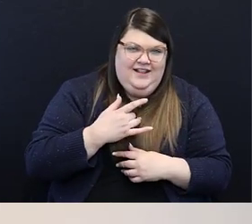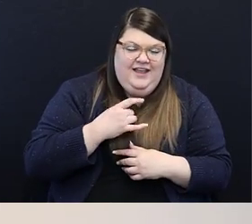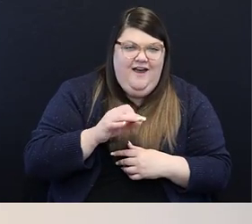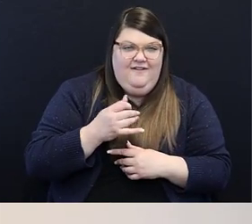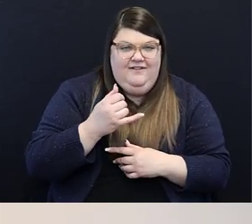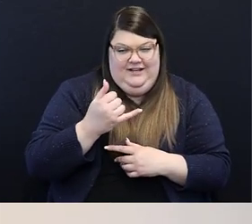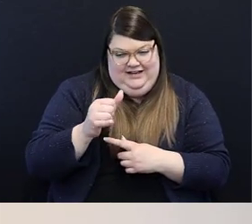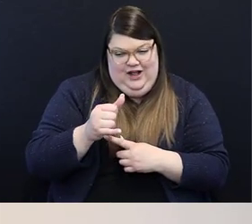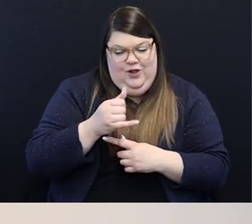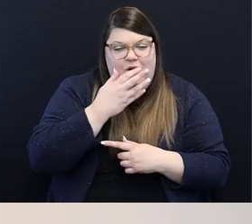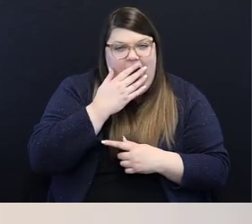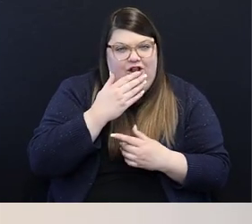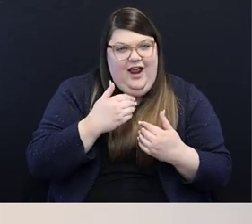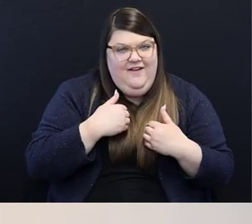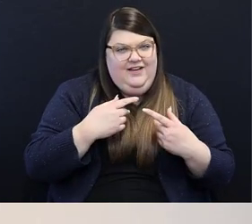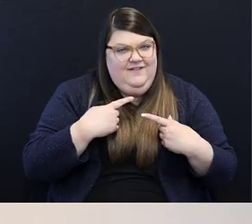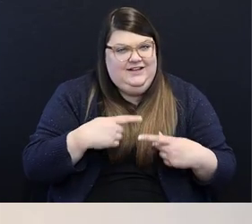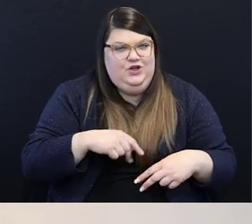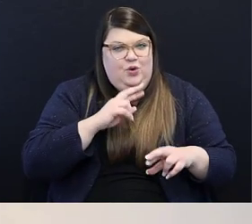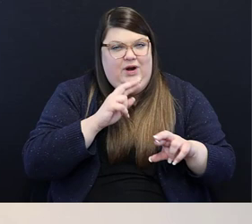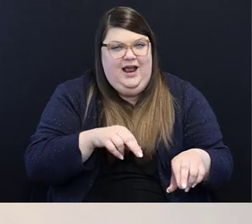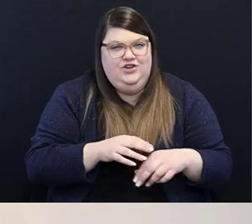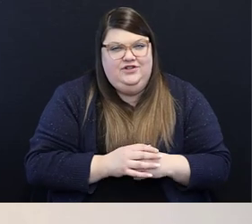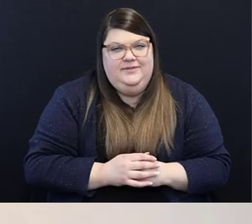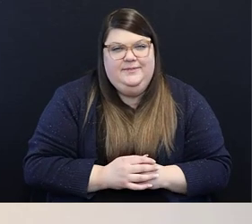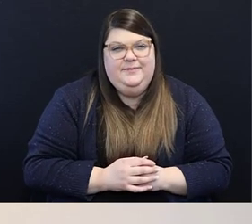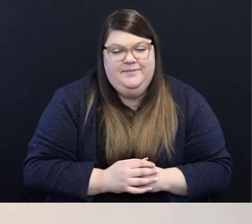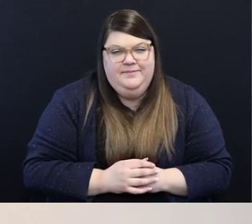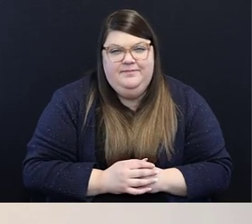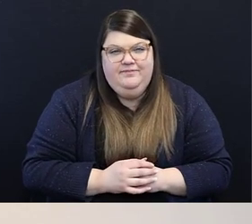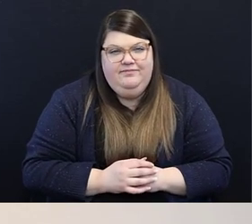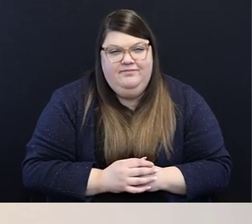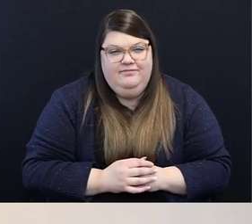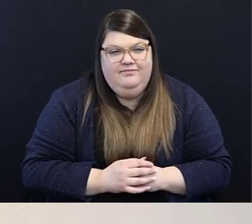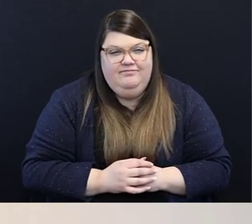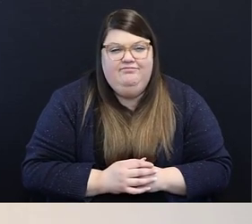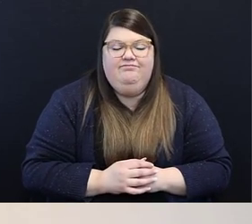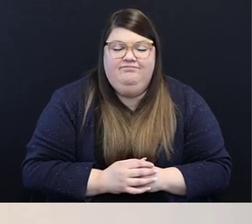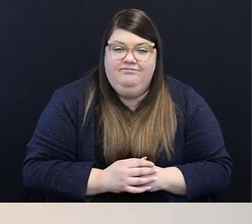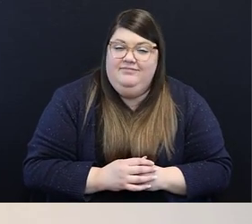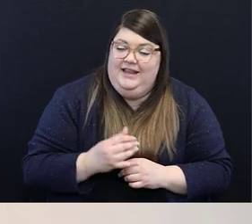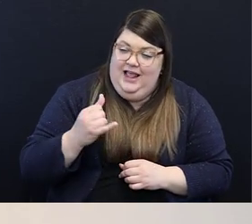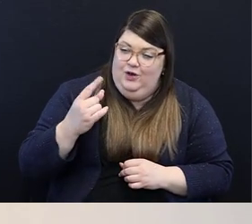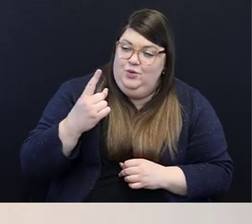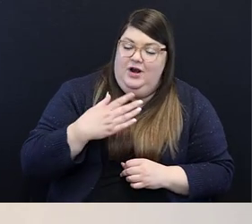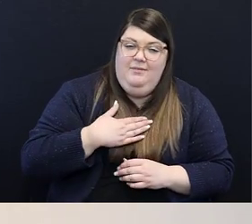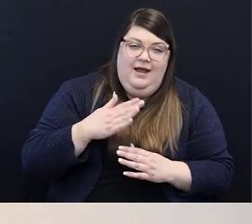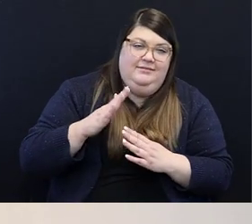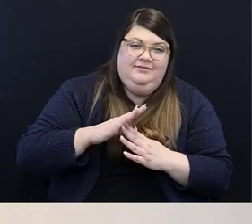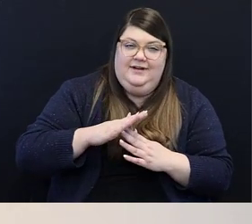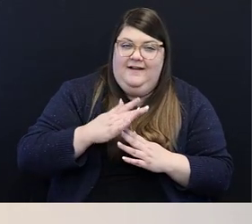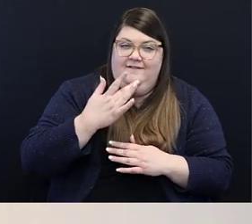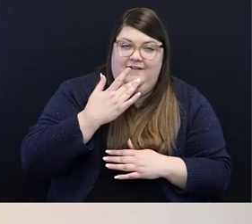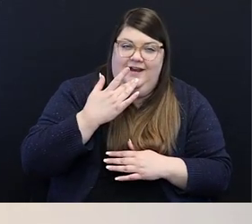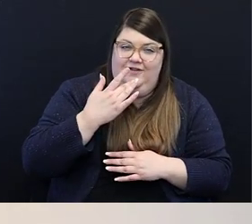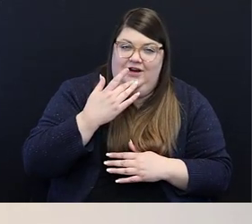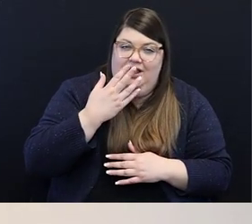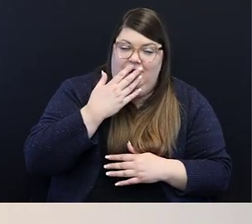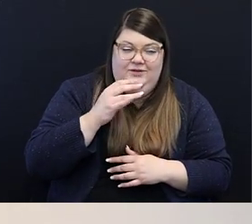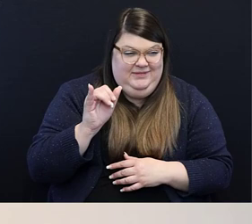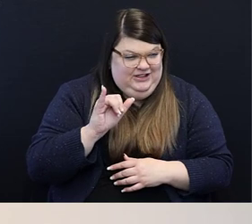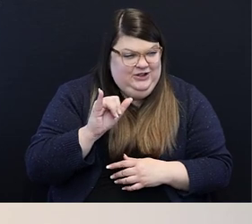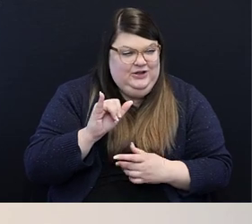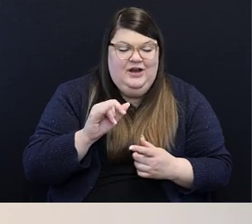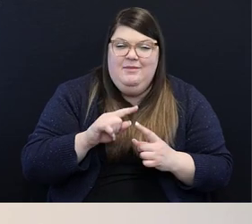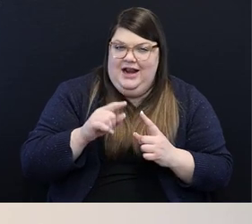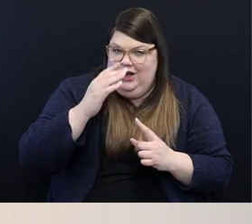having a physical reaction. Yeah, I mean, yellow is one of my absolute favorite colors. It's an incredible color. But I know it's like a hard